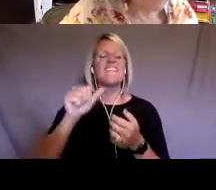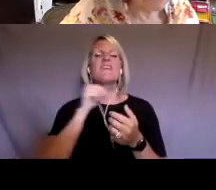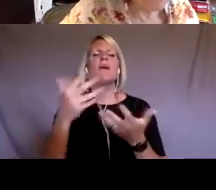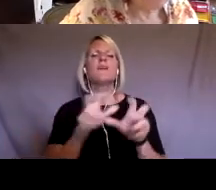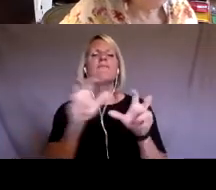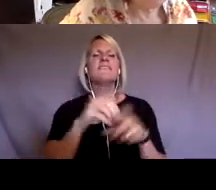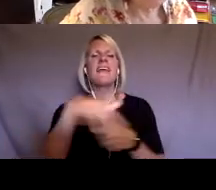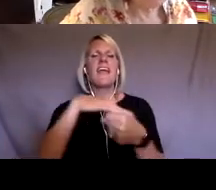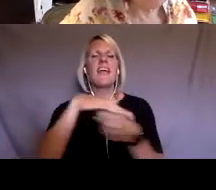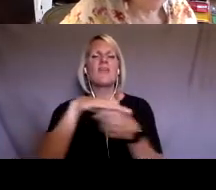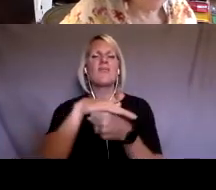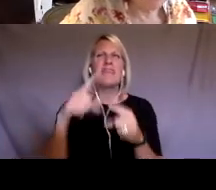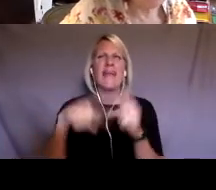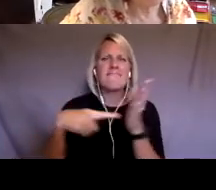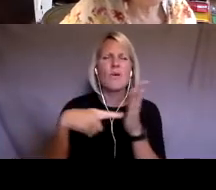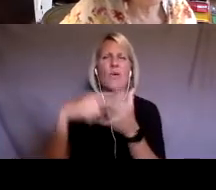Sometimes,